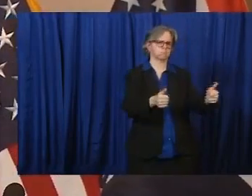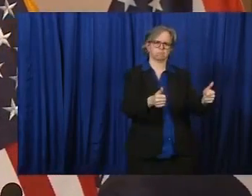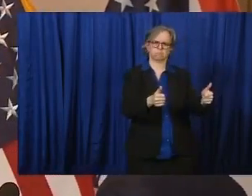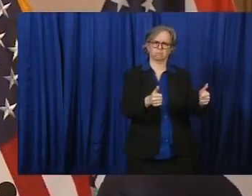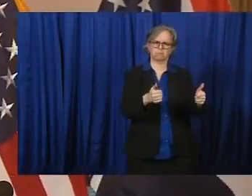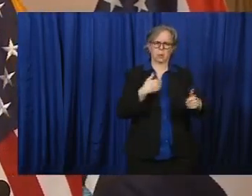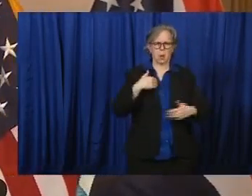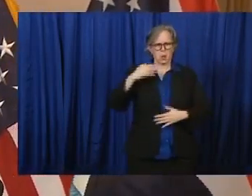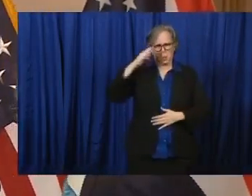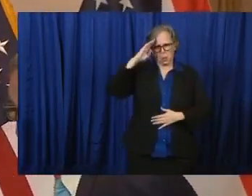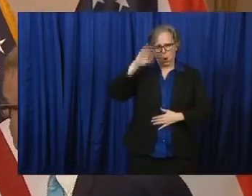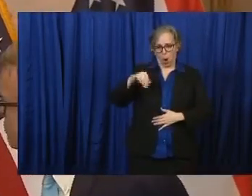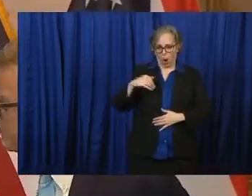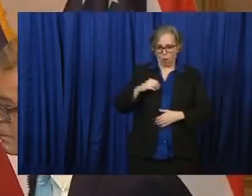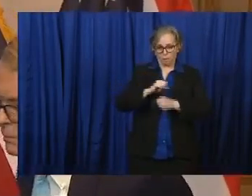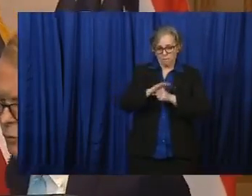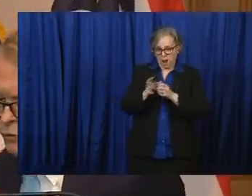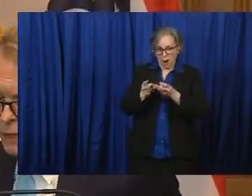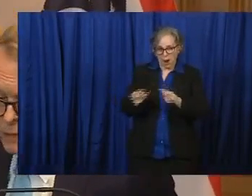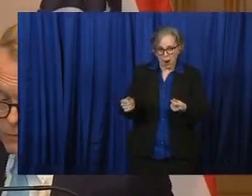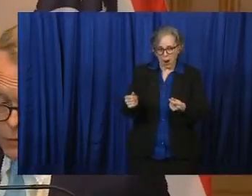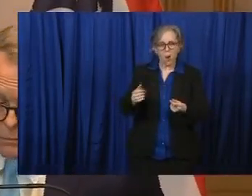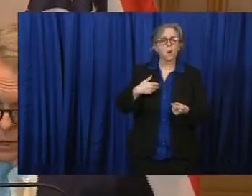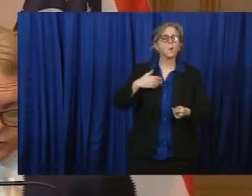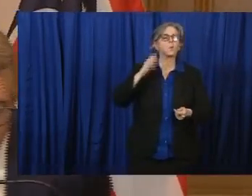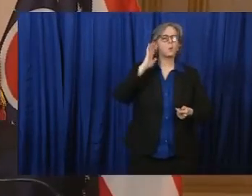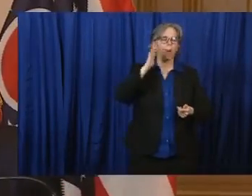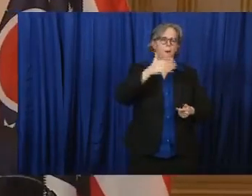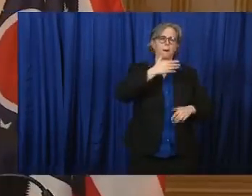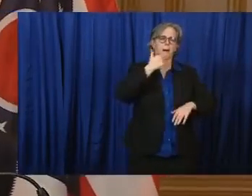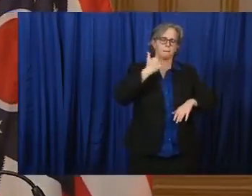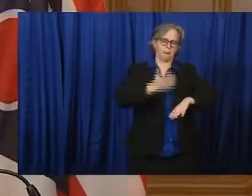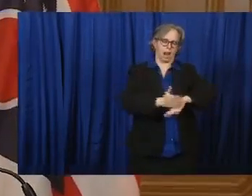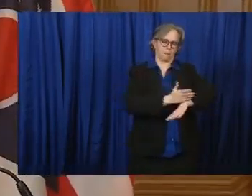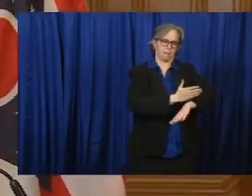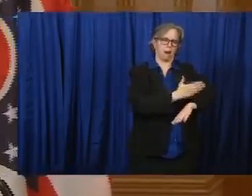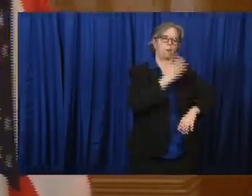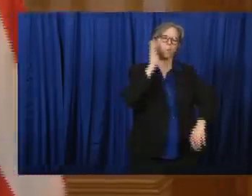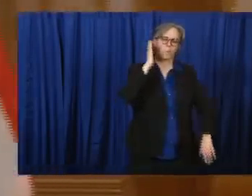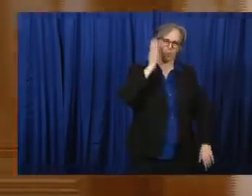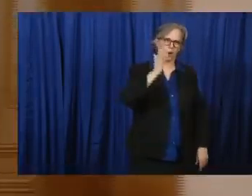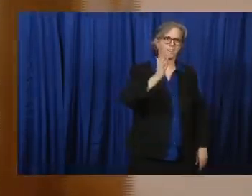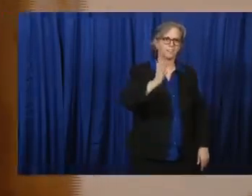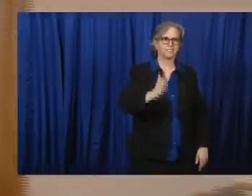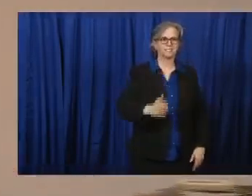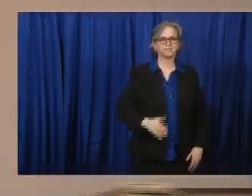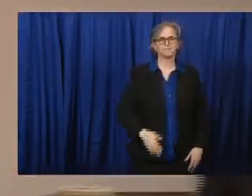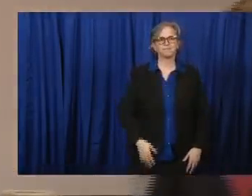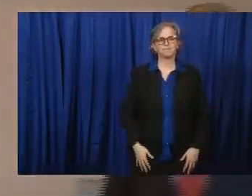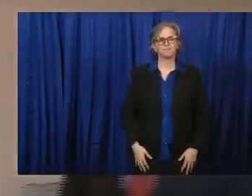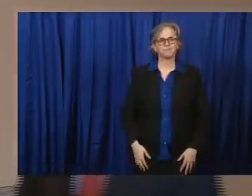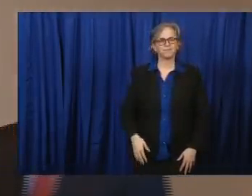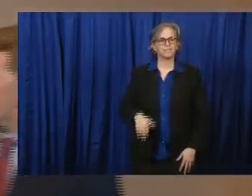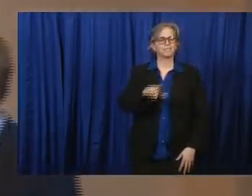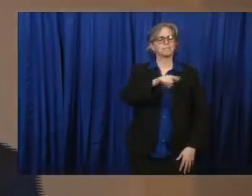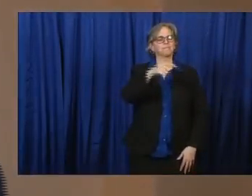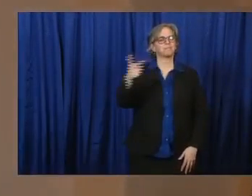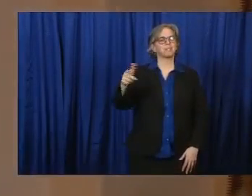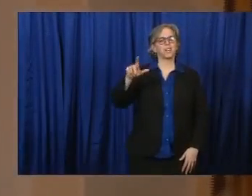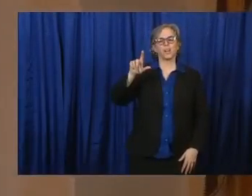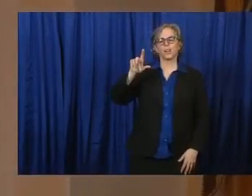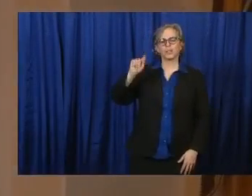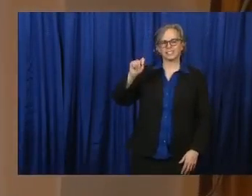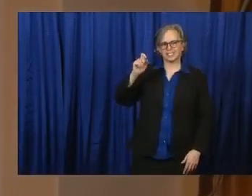end. Thanks, General. Appreciate it very much. Lieutenant Governor. Thank you very much, Governor and